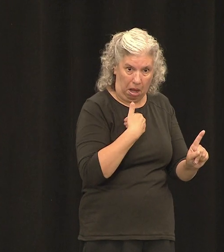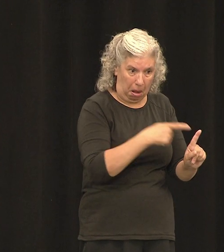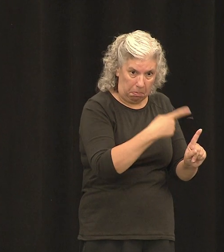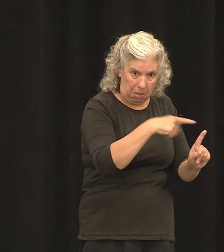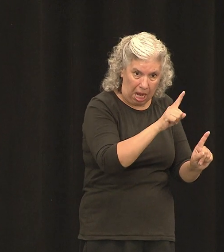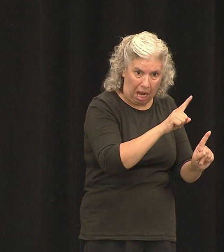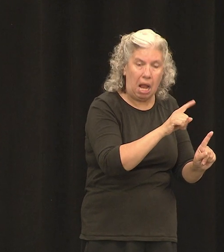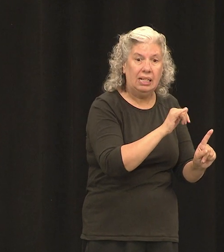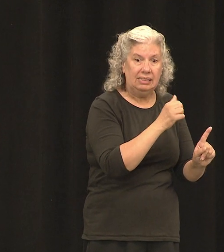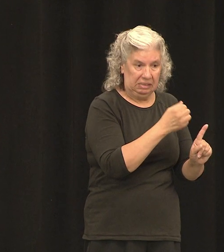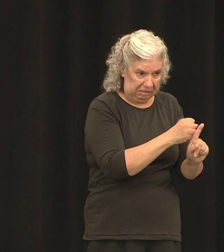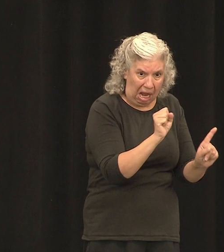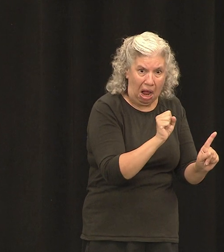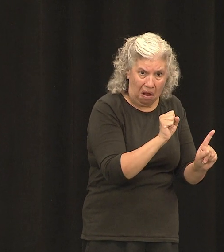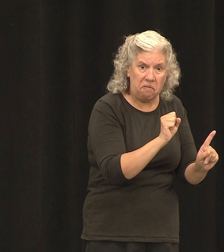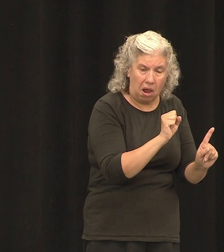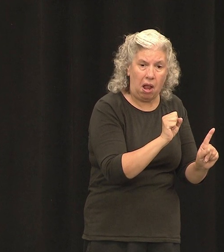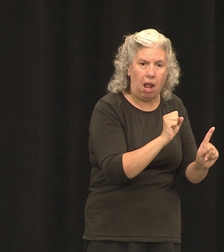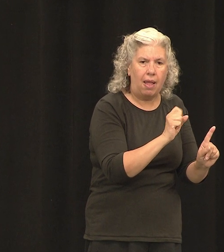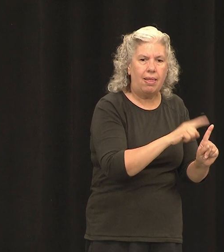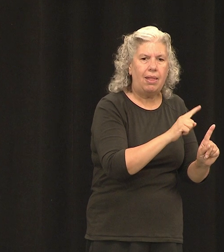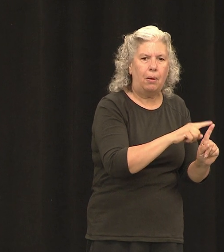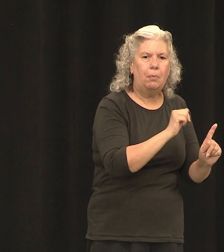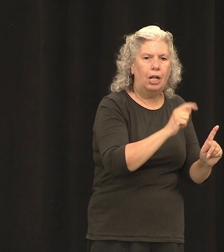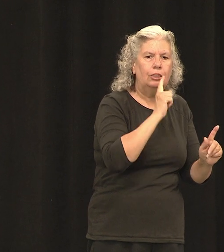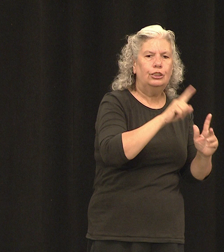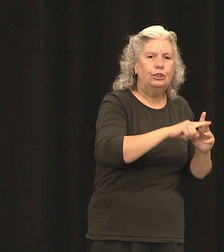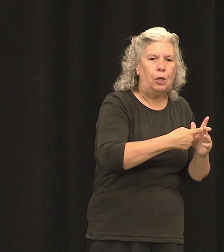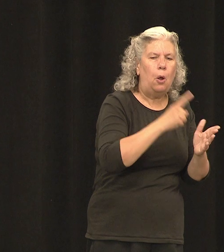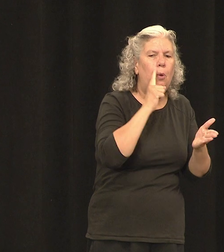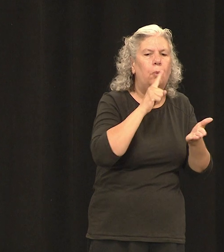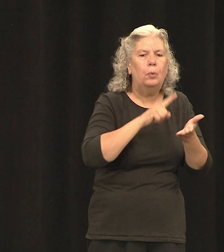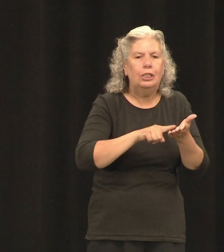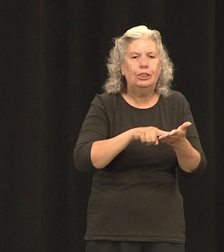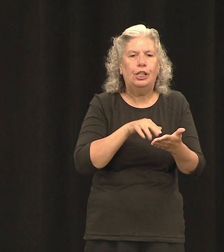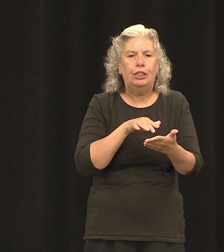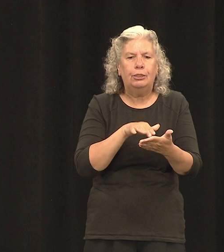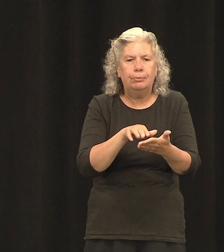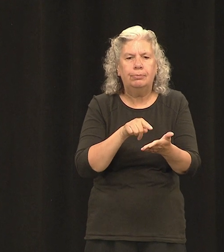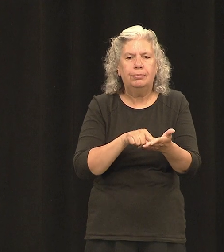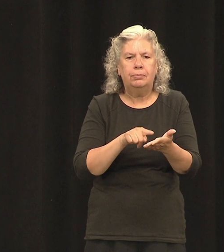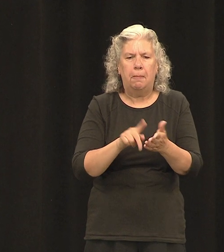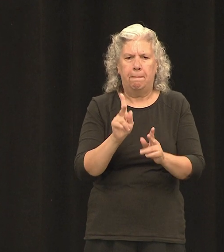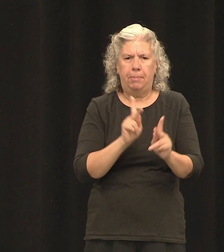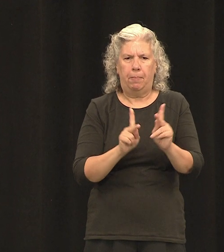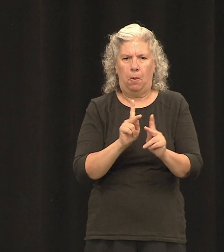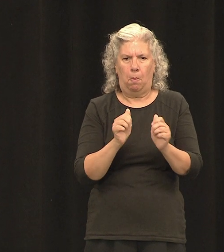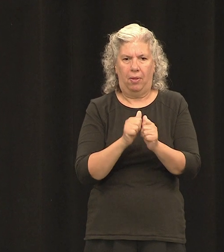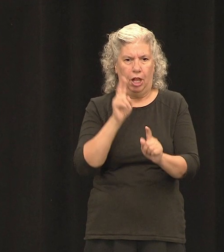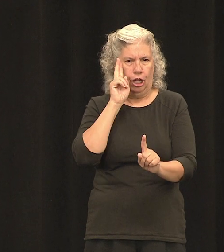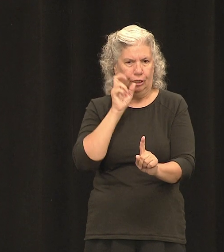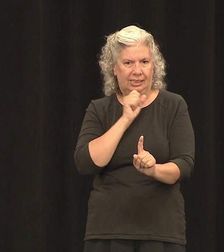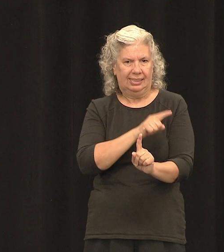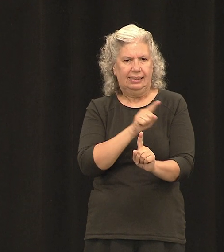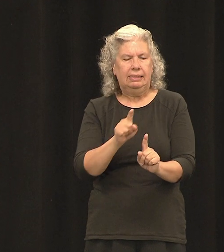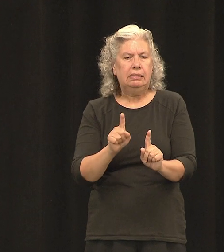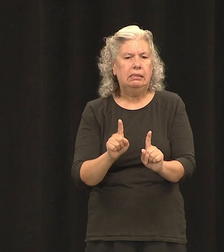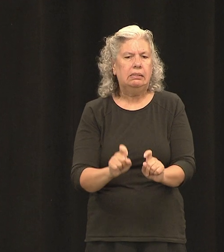we conduct research in individuals with Usher syndrome to test the new